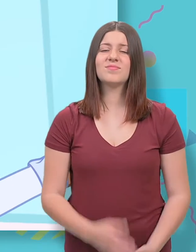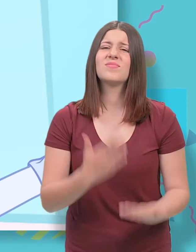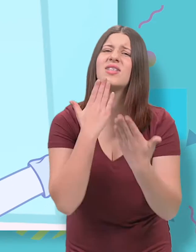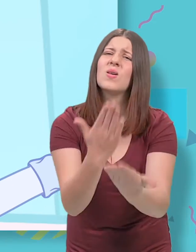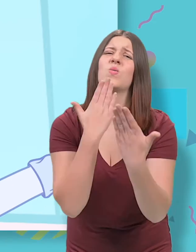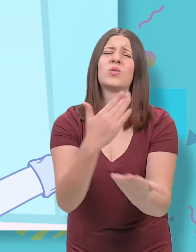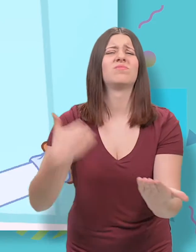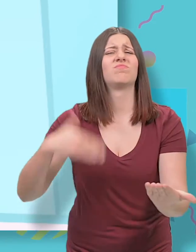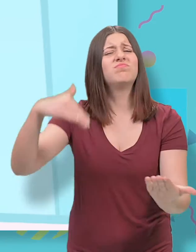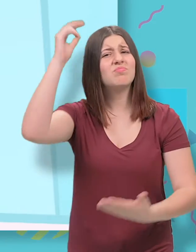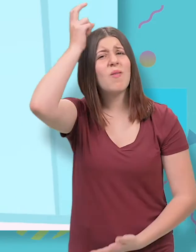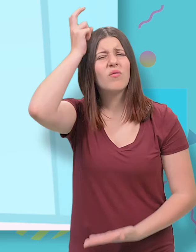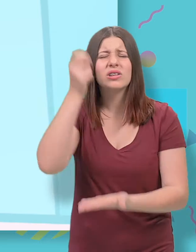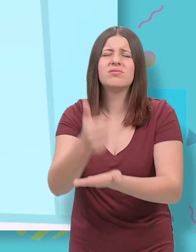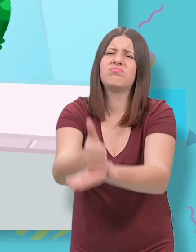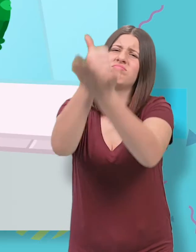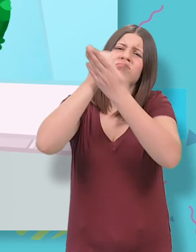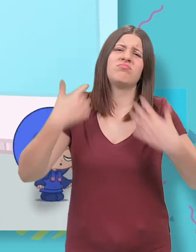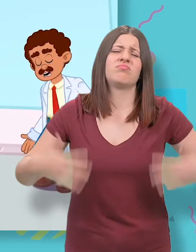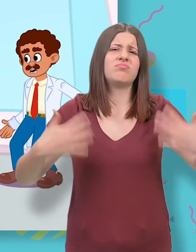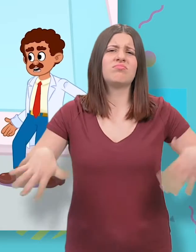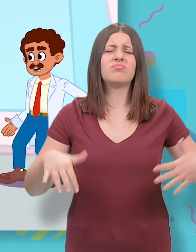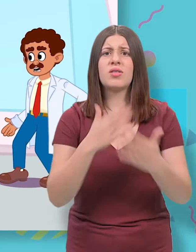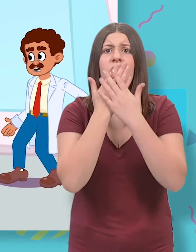Thank you so much. Morphle was a great...